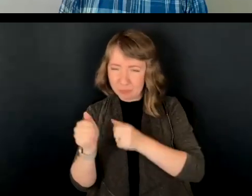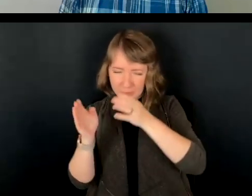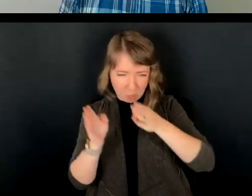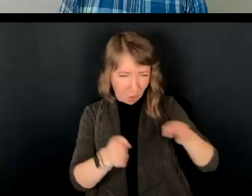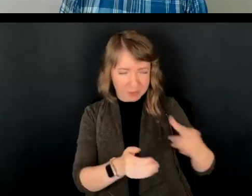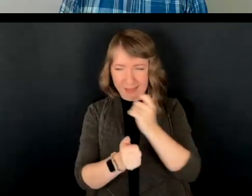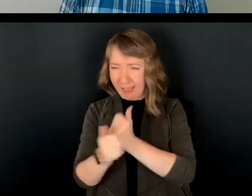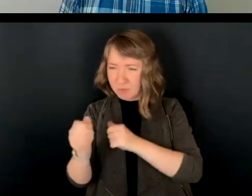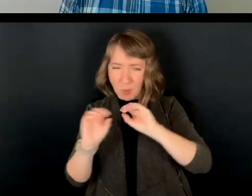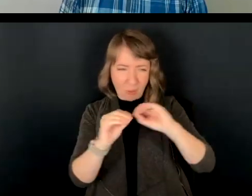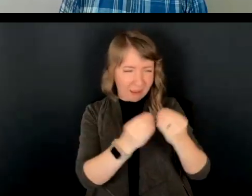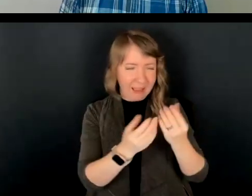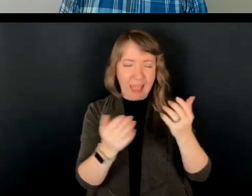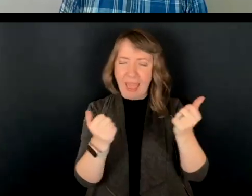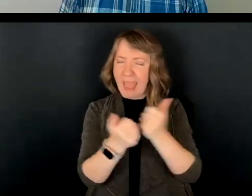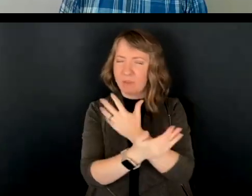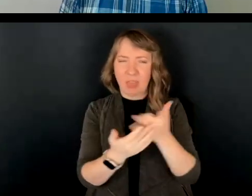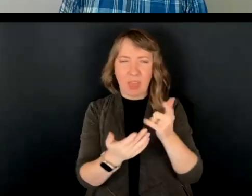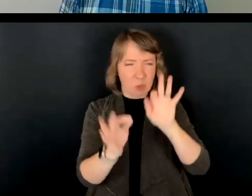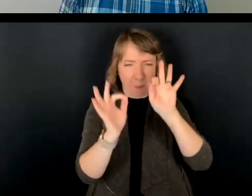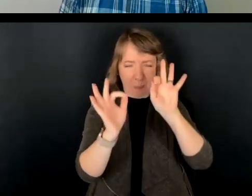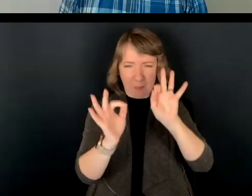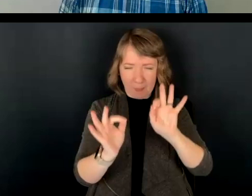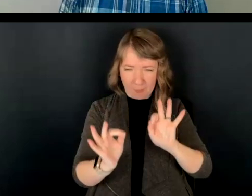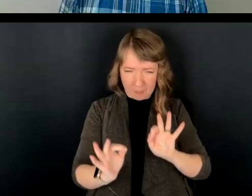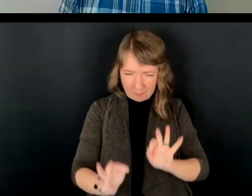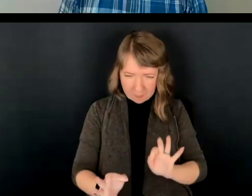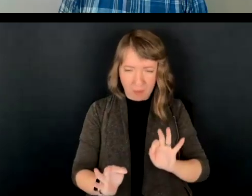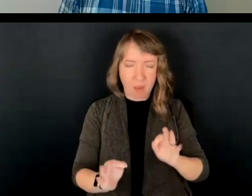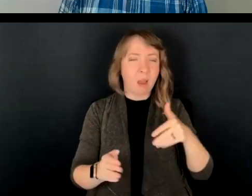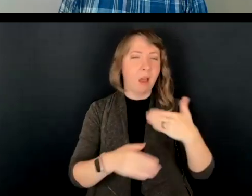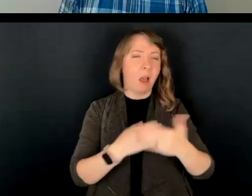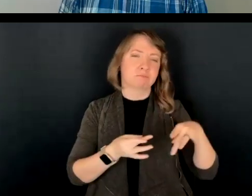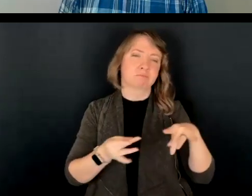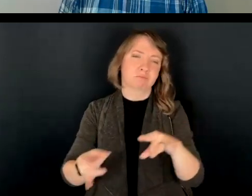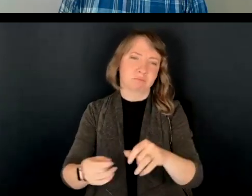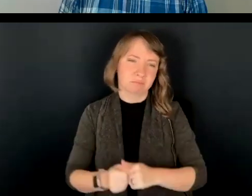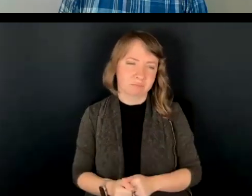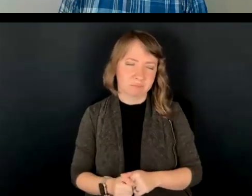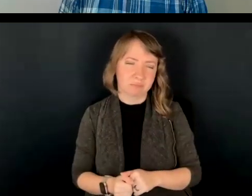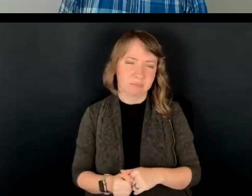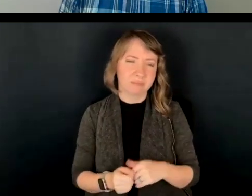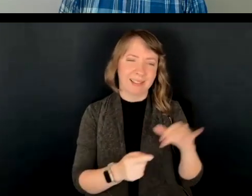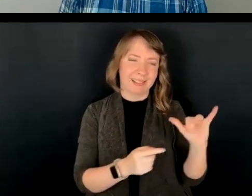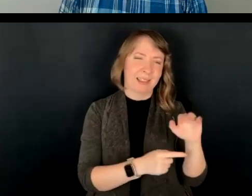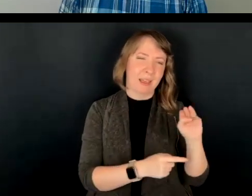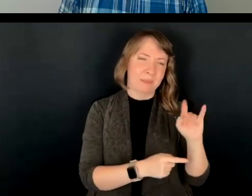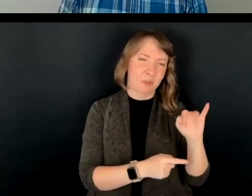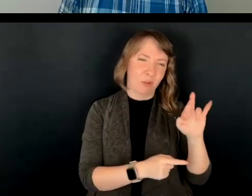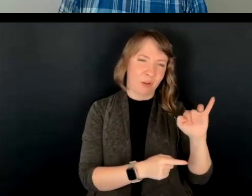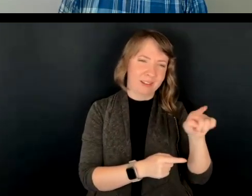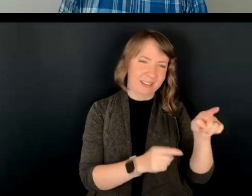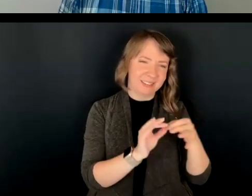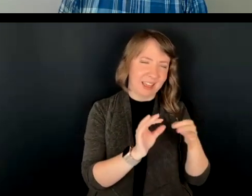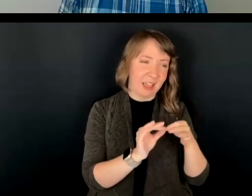the puzzle got to fit together if you want it to run smooth. Because the worst thing, like Midori was saying, is you finally